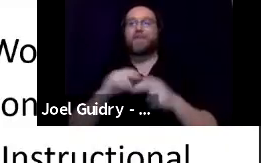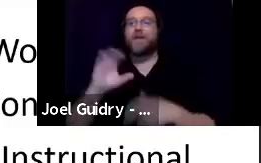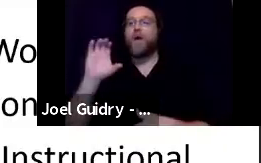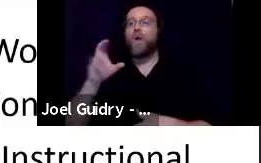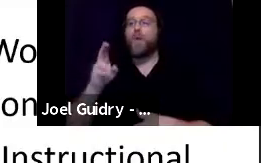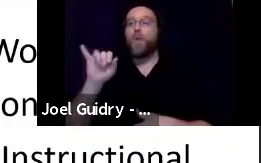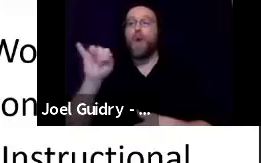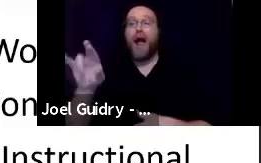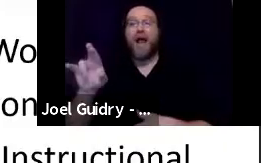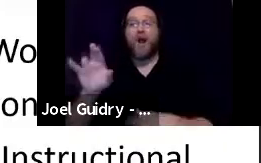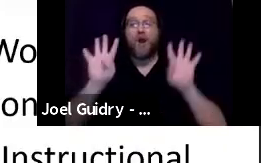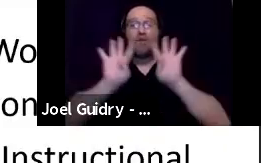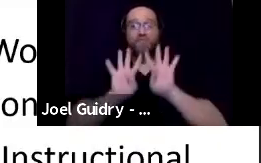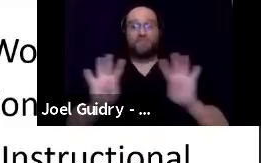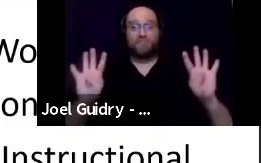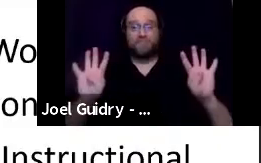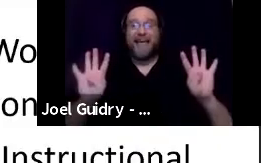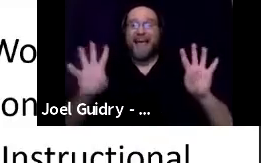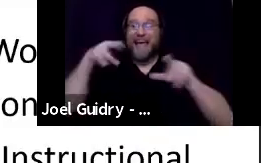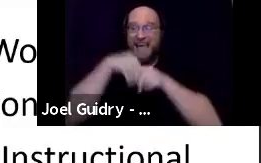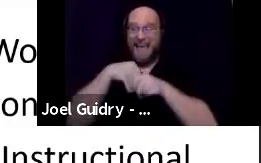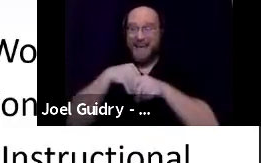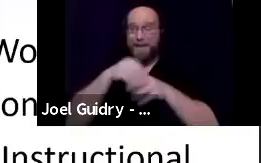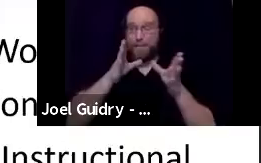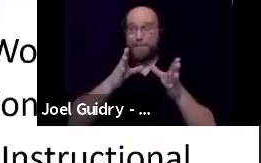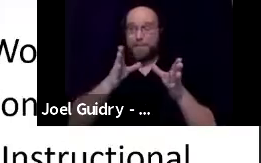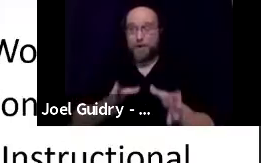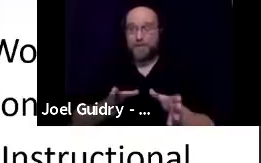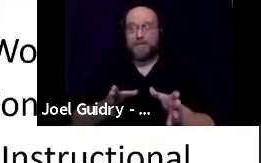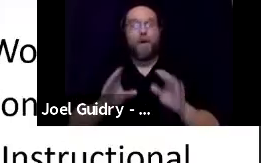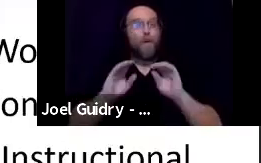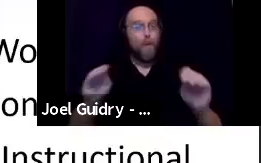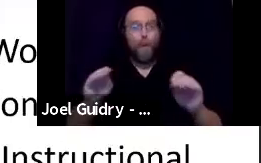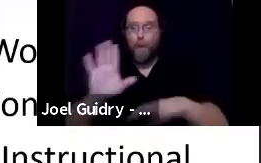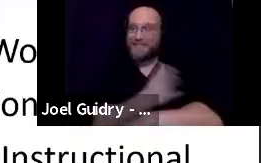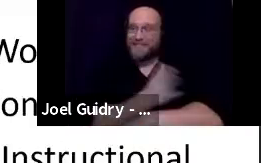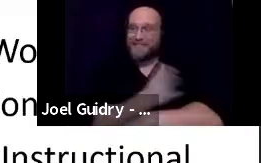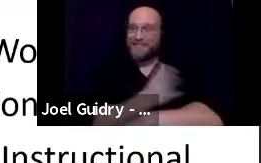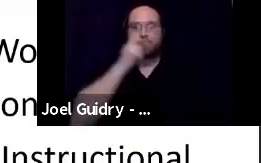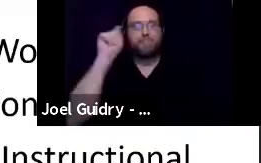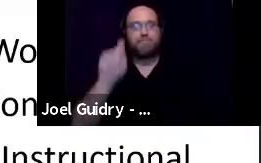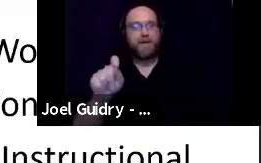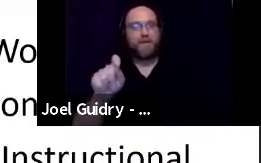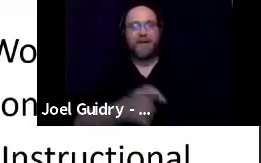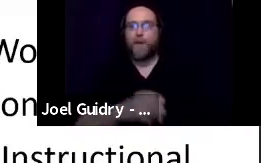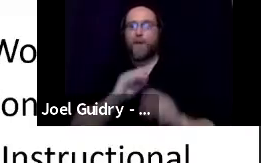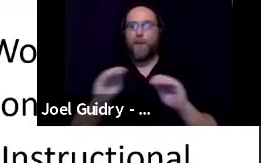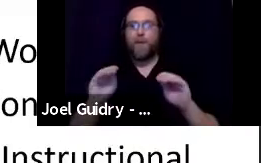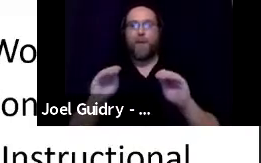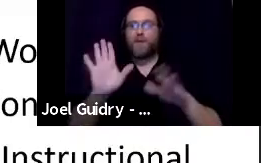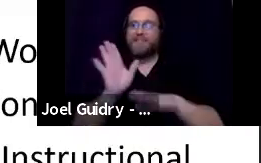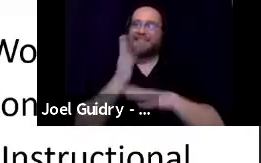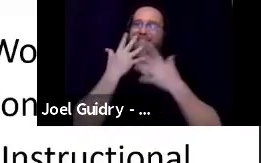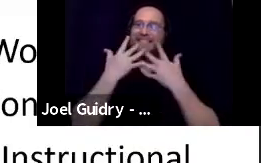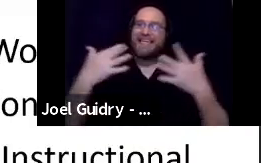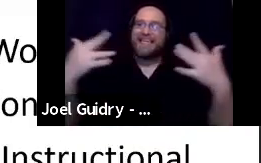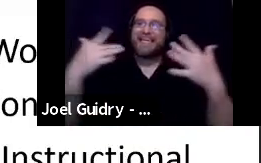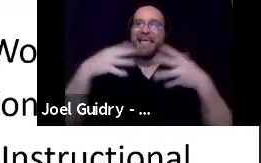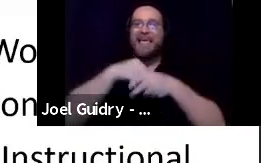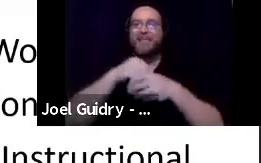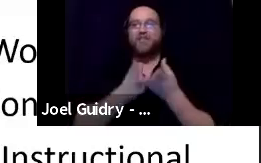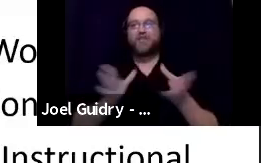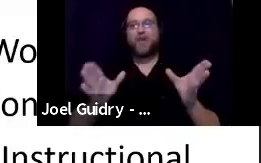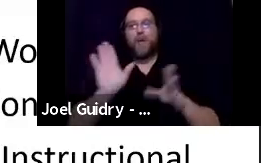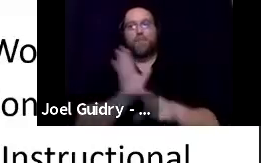period. No singing, period. So no singing in choir, no singing in general music.